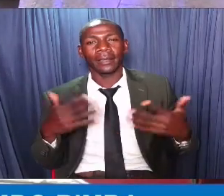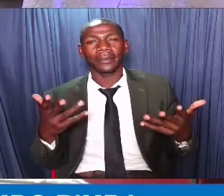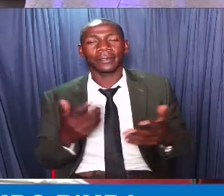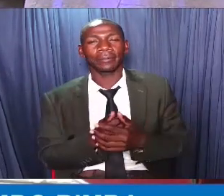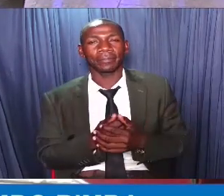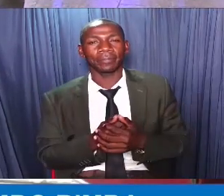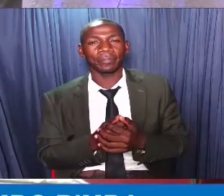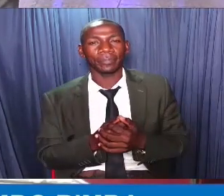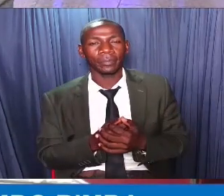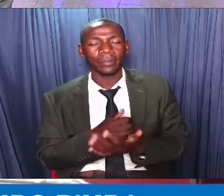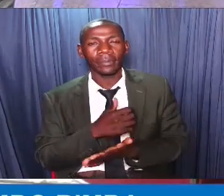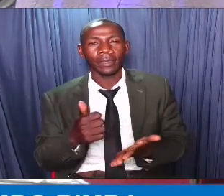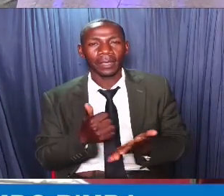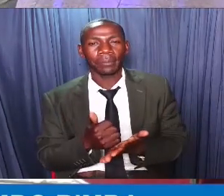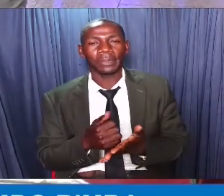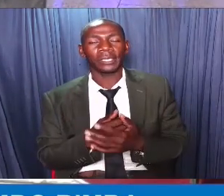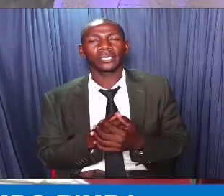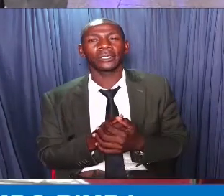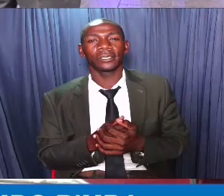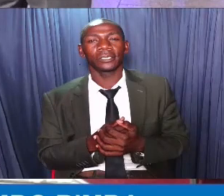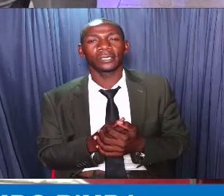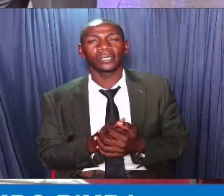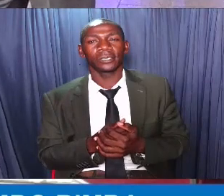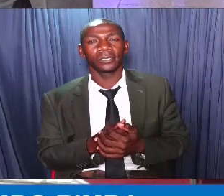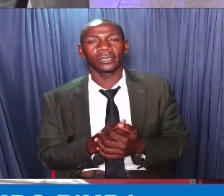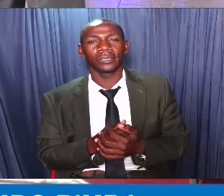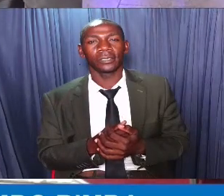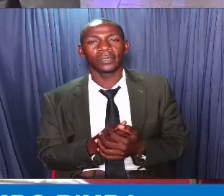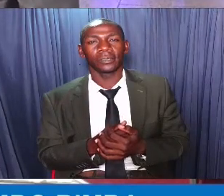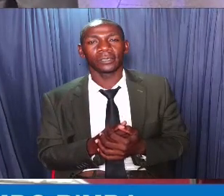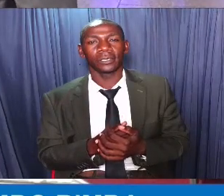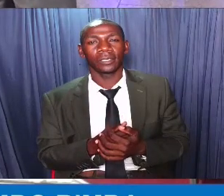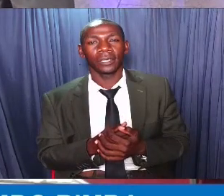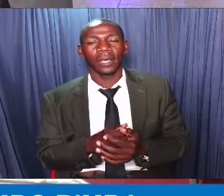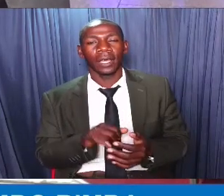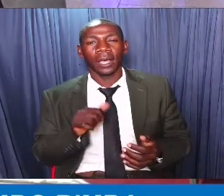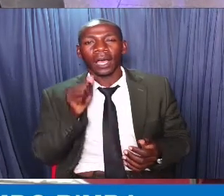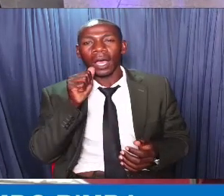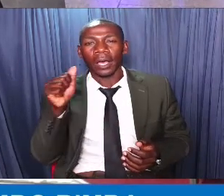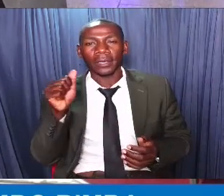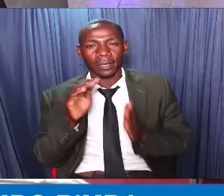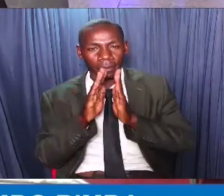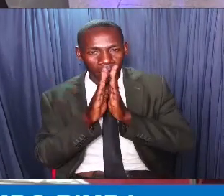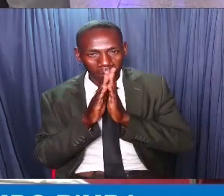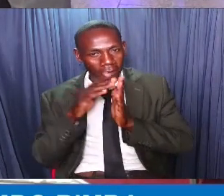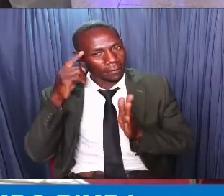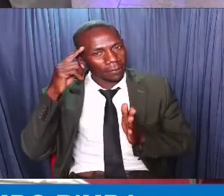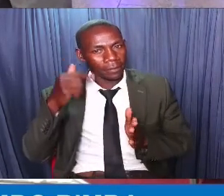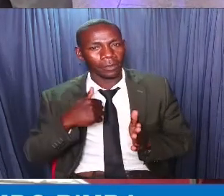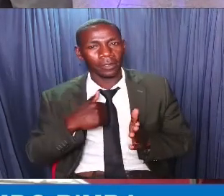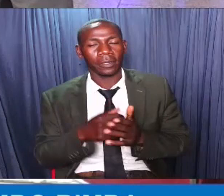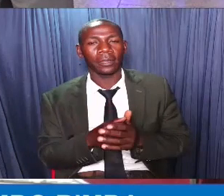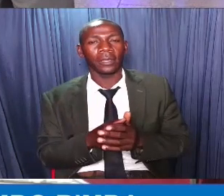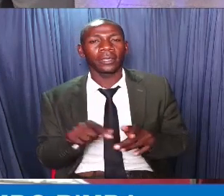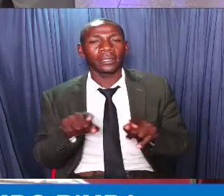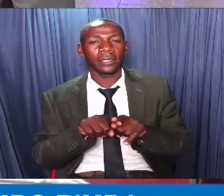Hallelujah. Hallelujah. Amen. Amen. Wewe mimi niliombewa na shangazi. So I was prayed for by my aunt. Na